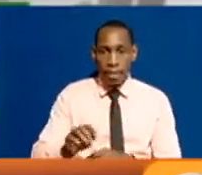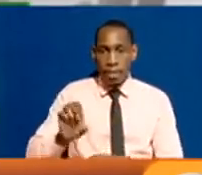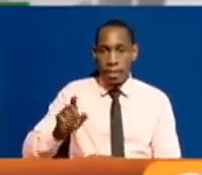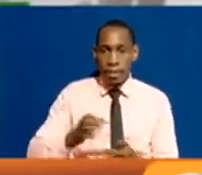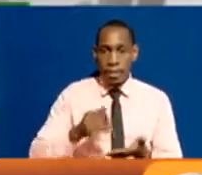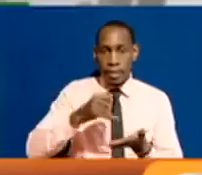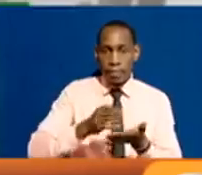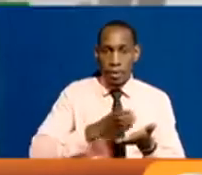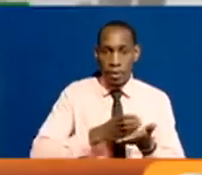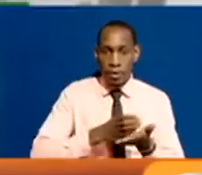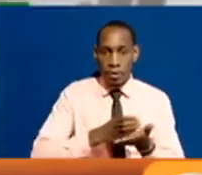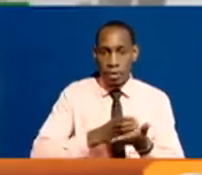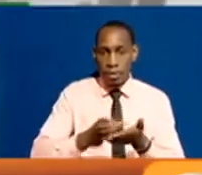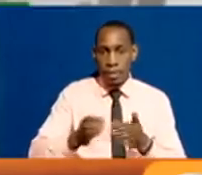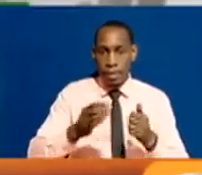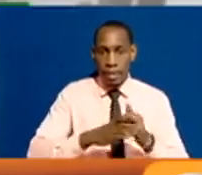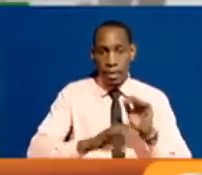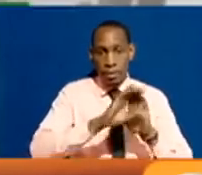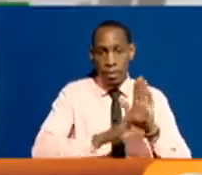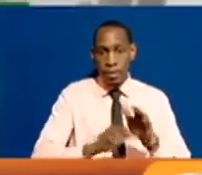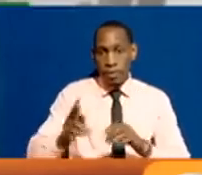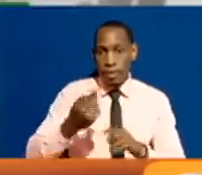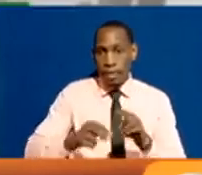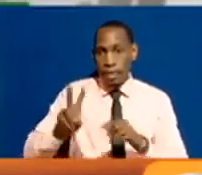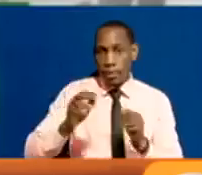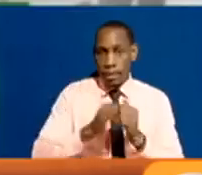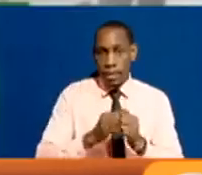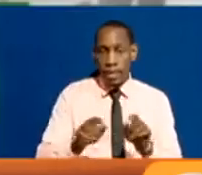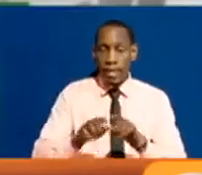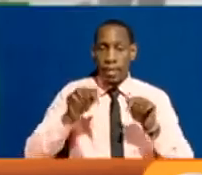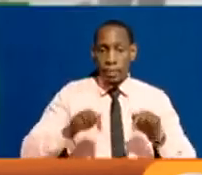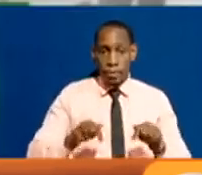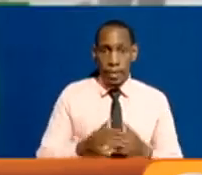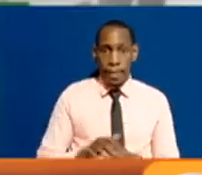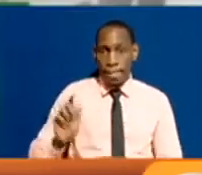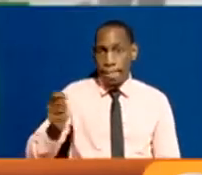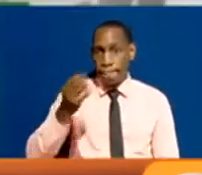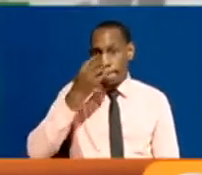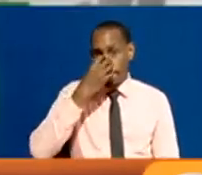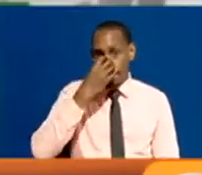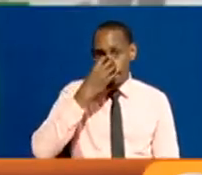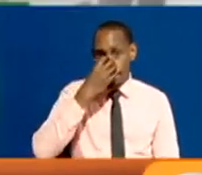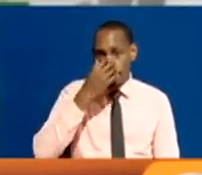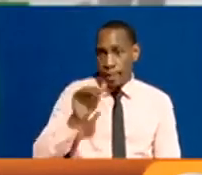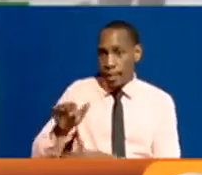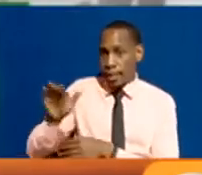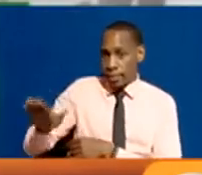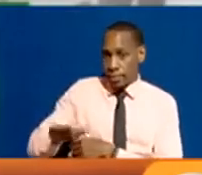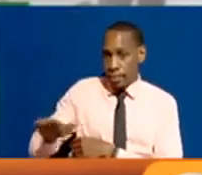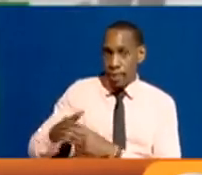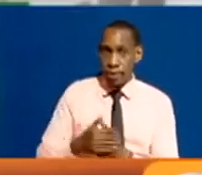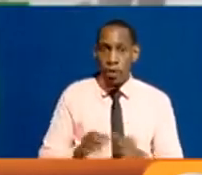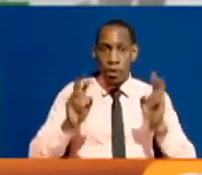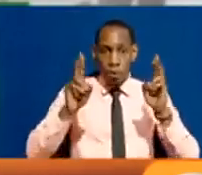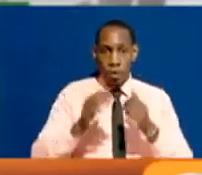9 of the Constitution of Kenya 2010. Earlier today, President William Ruto asked Parliament to,